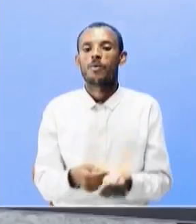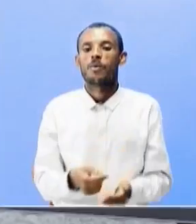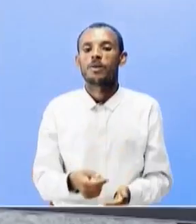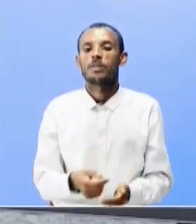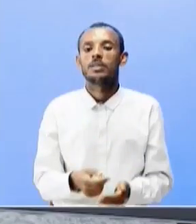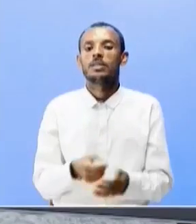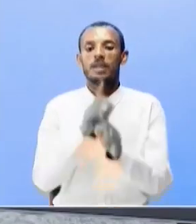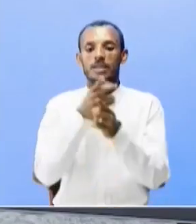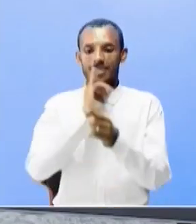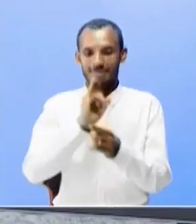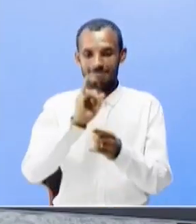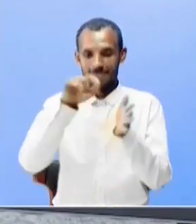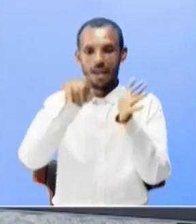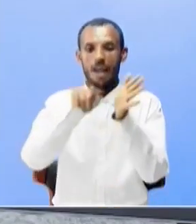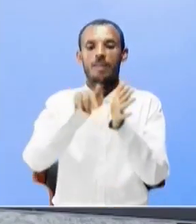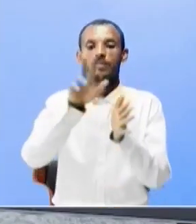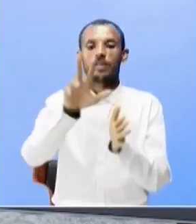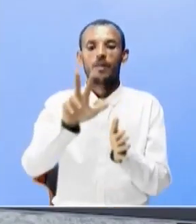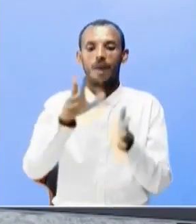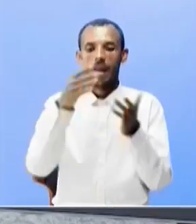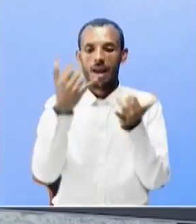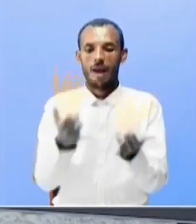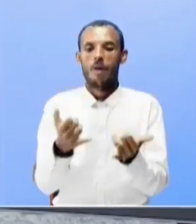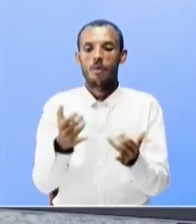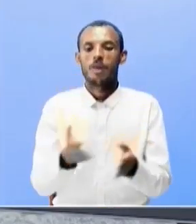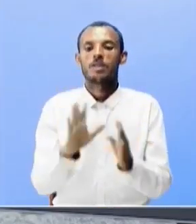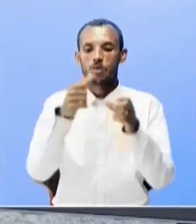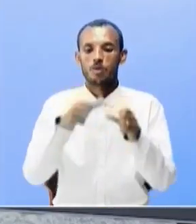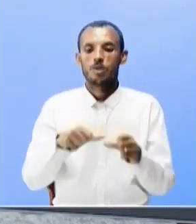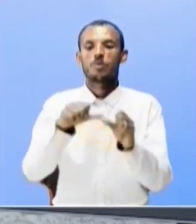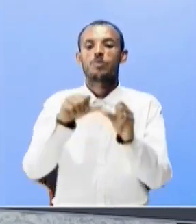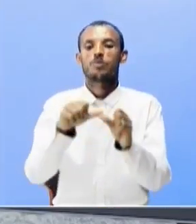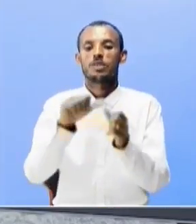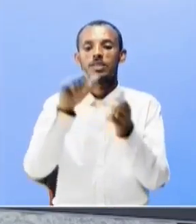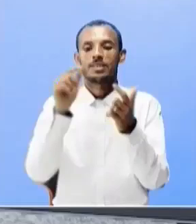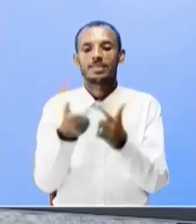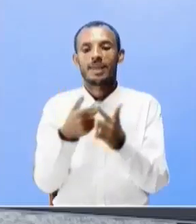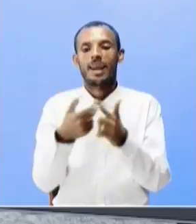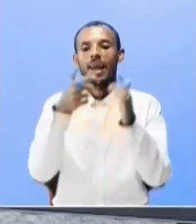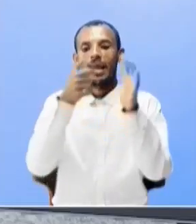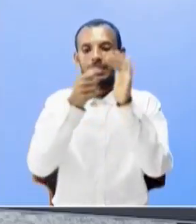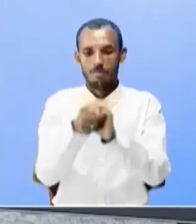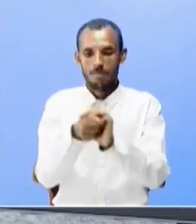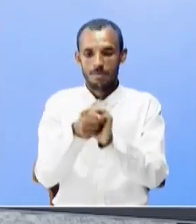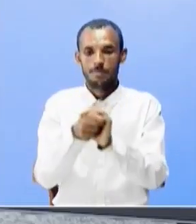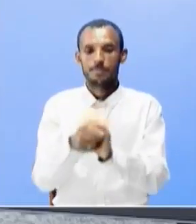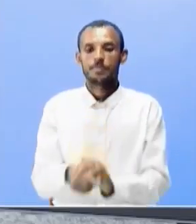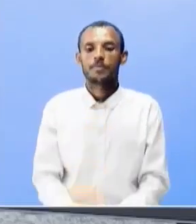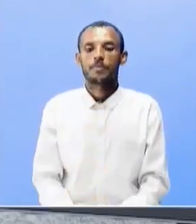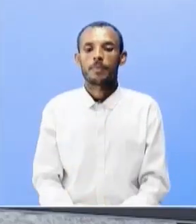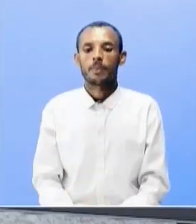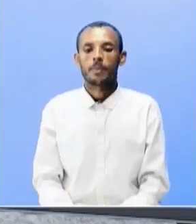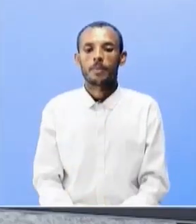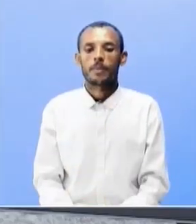the answer will be -3. Now, let's continue to the second example.